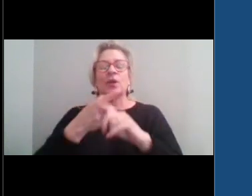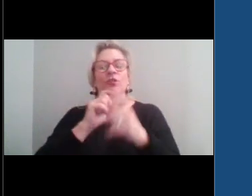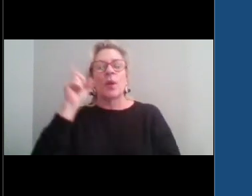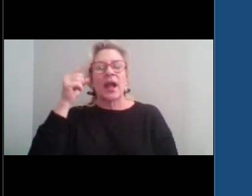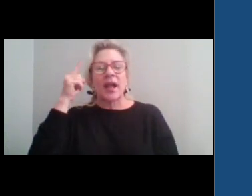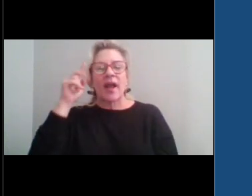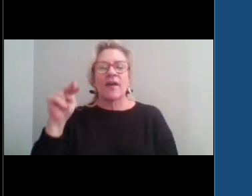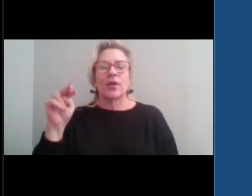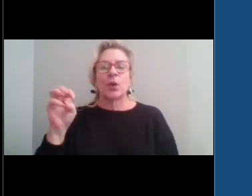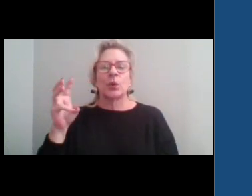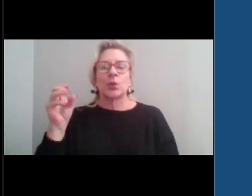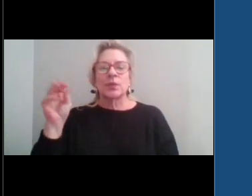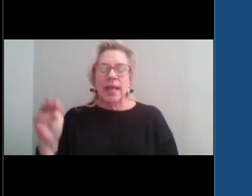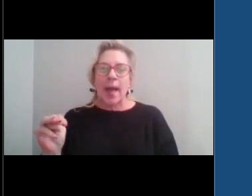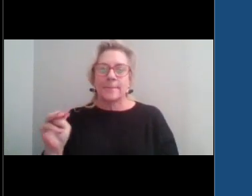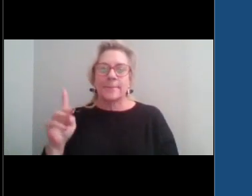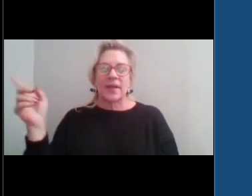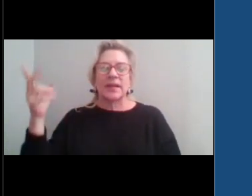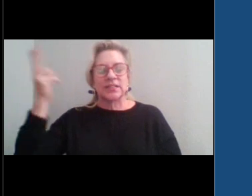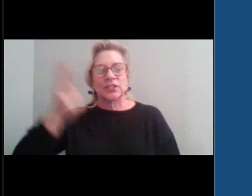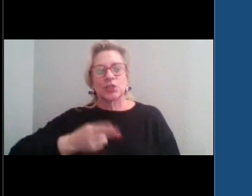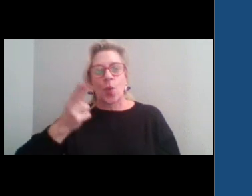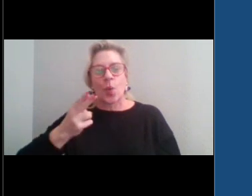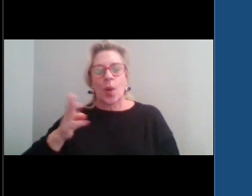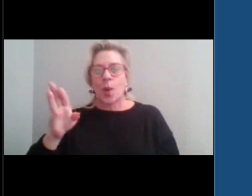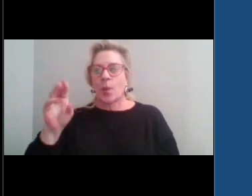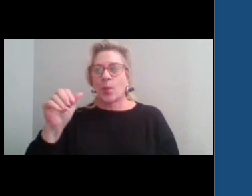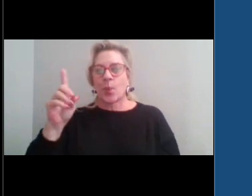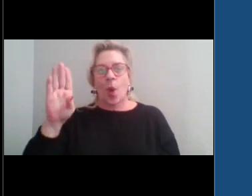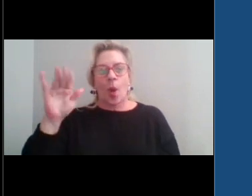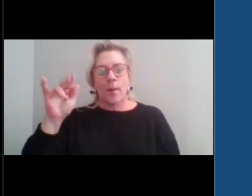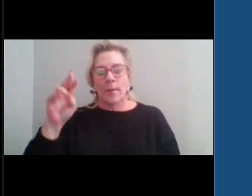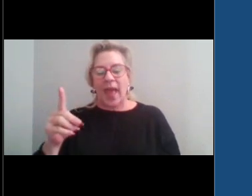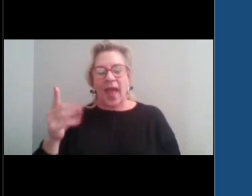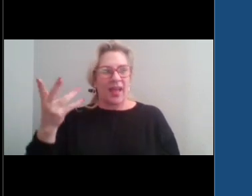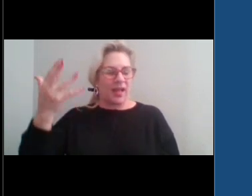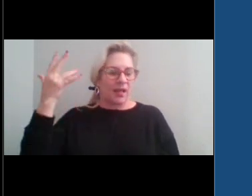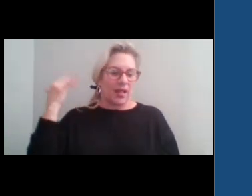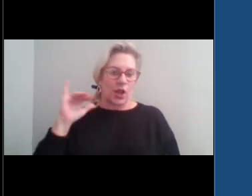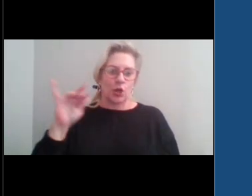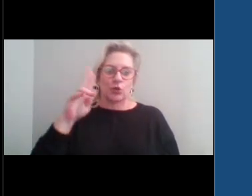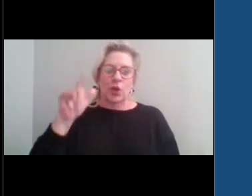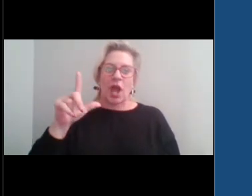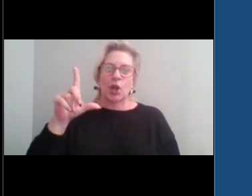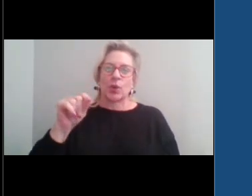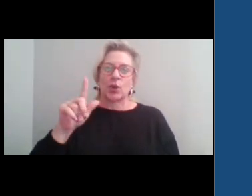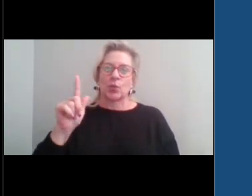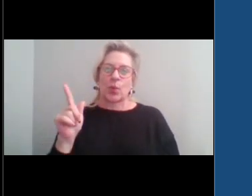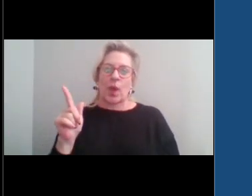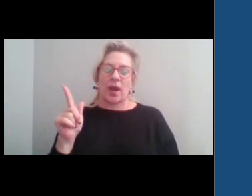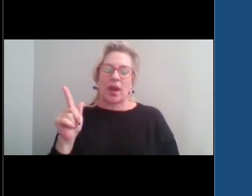approval of the historic broadband legislation from July of 2021.